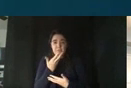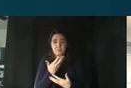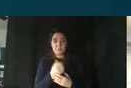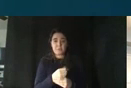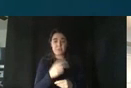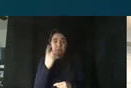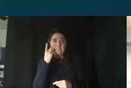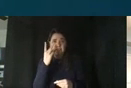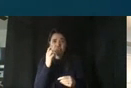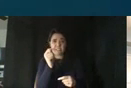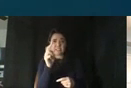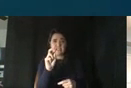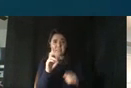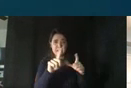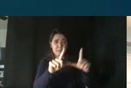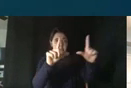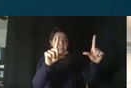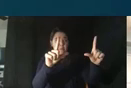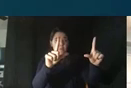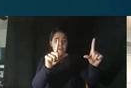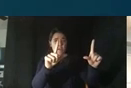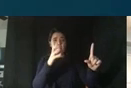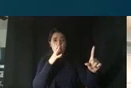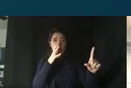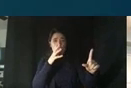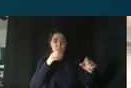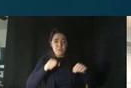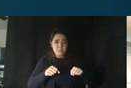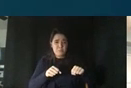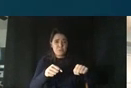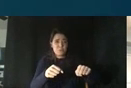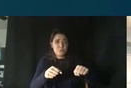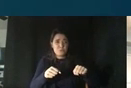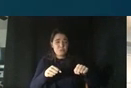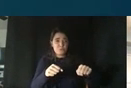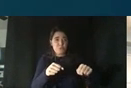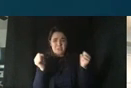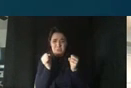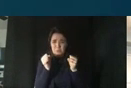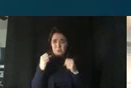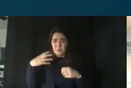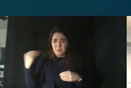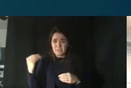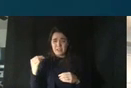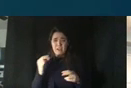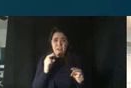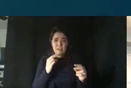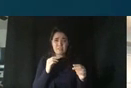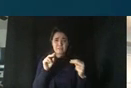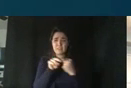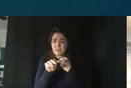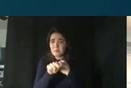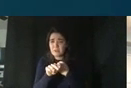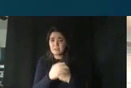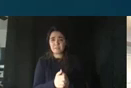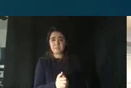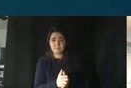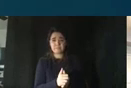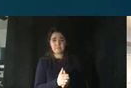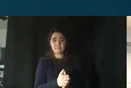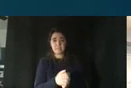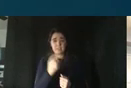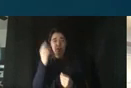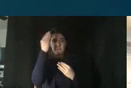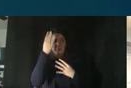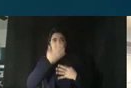strollers in the cold highways, thinking about my own mother. And then I had to write the book. I